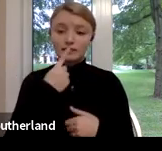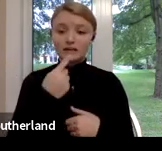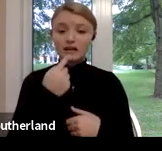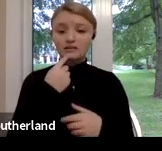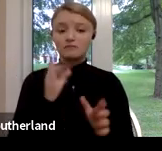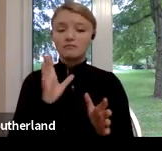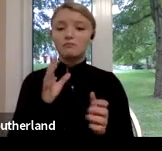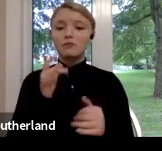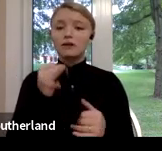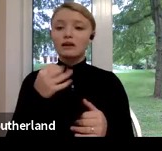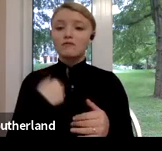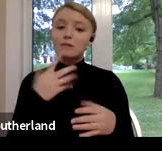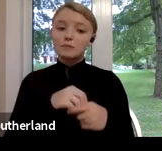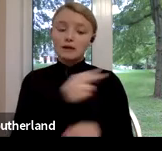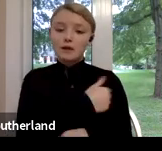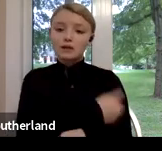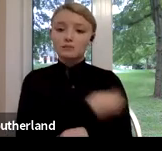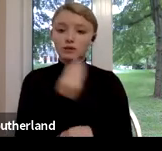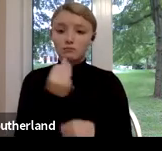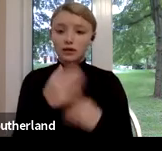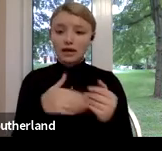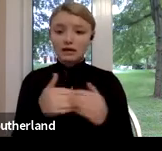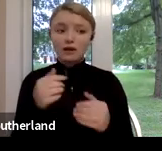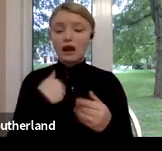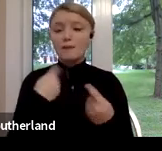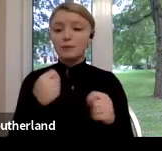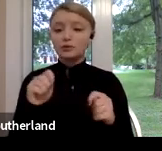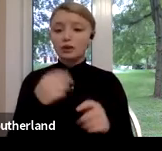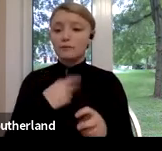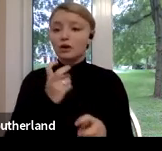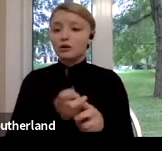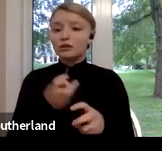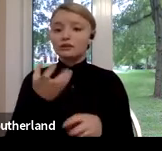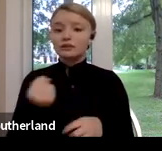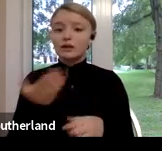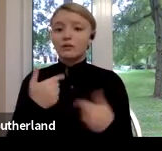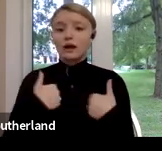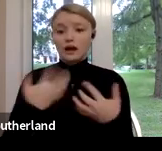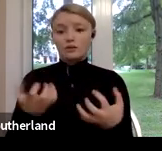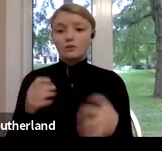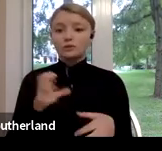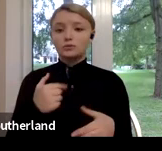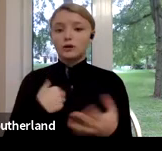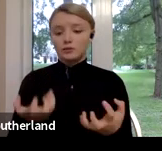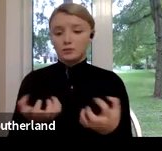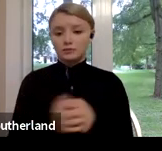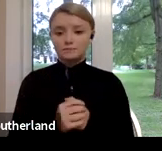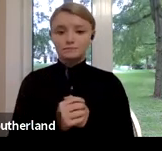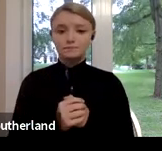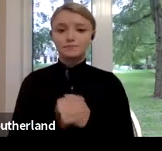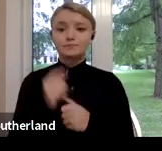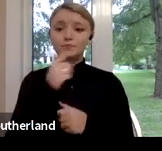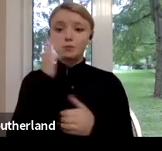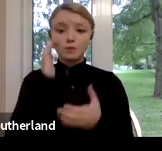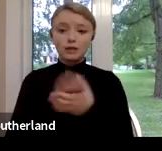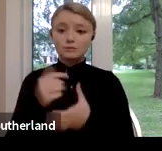in the hospital Monday anyway, I'm going to try my hardest to get what I want and do what I want. So Josiah and I set a